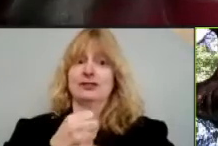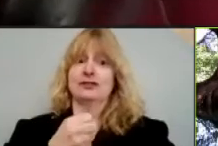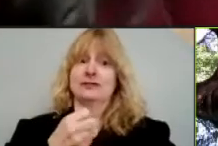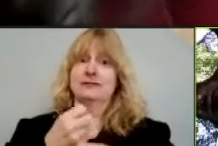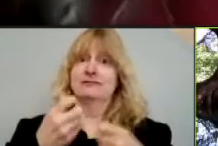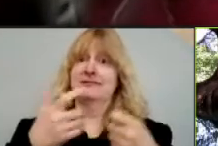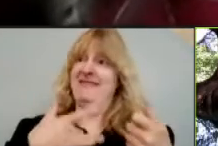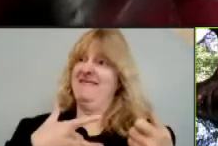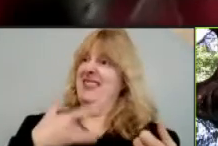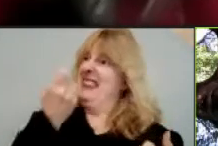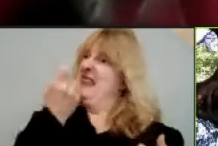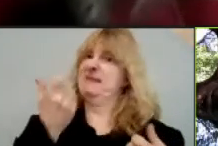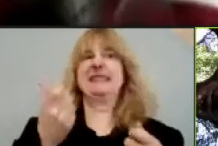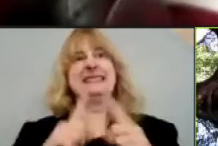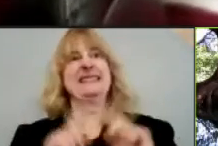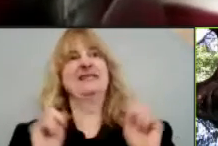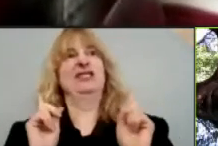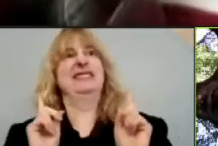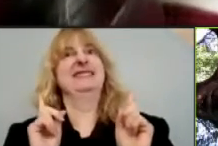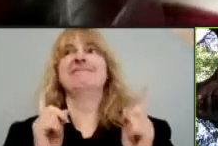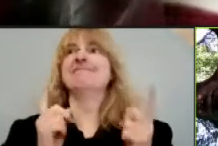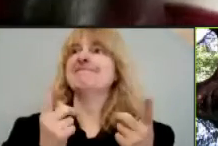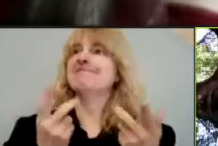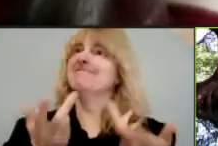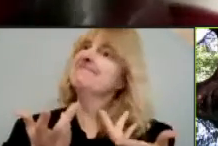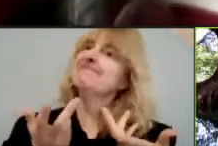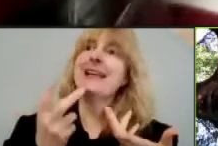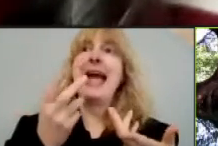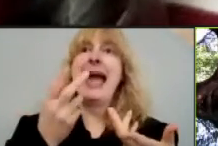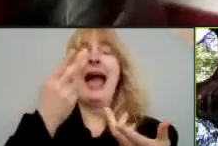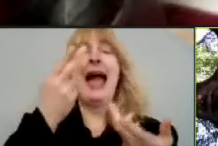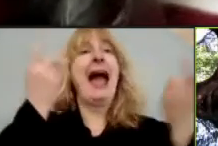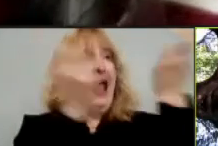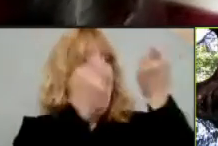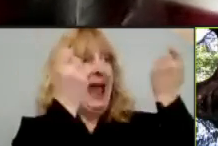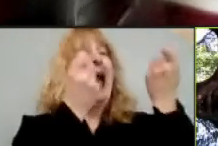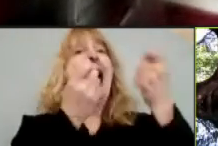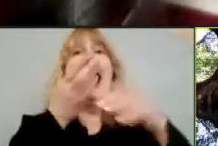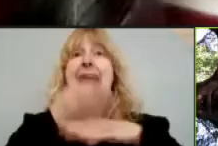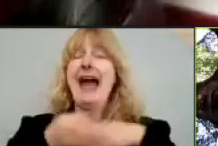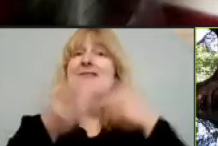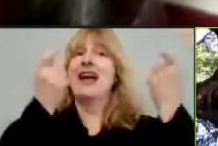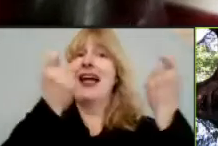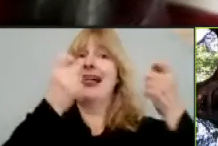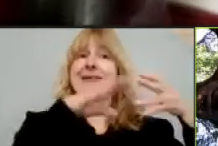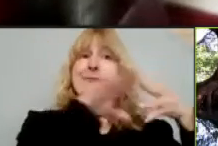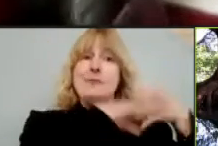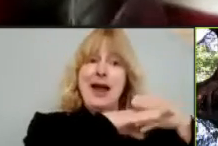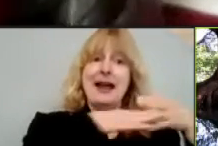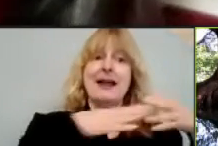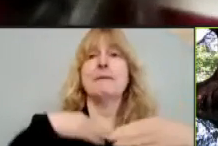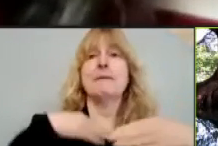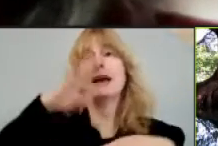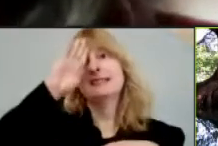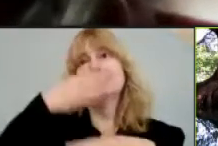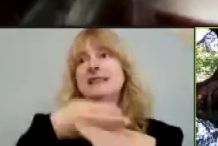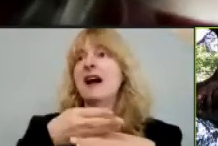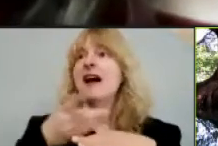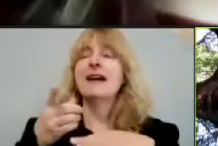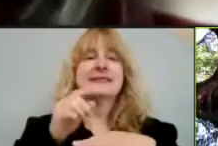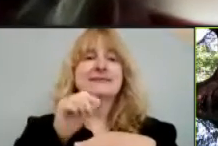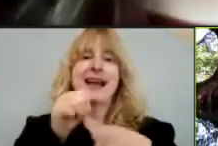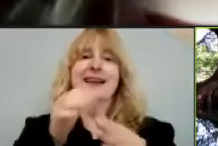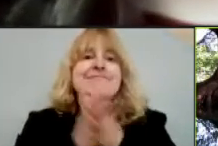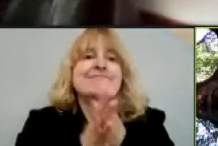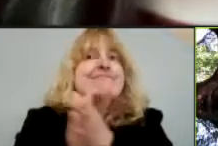bit different though, right? After the holiday break, my son, it wasn't so eager to return